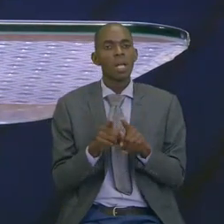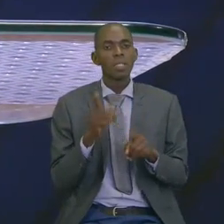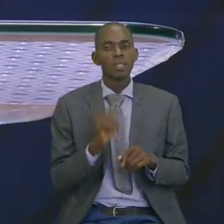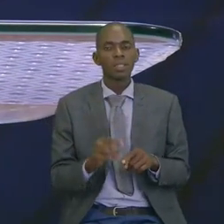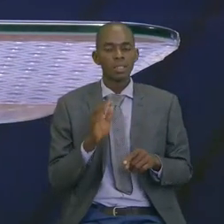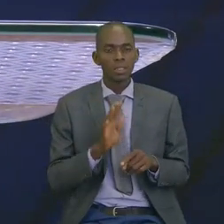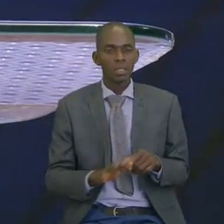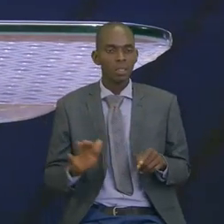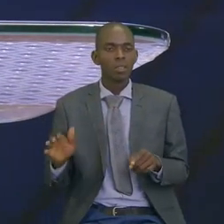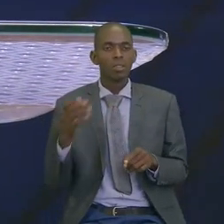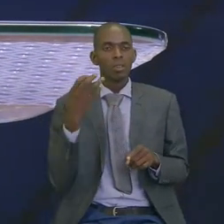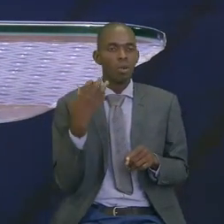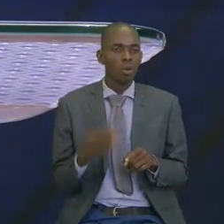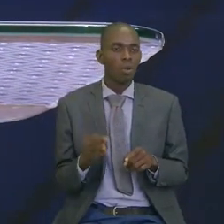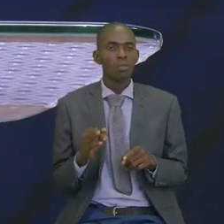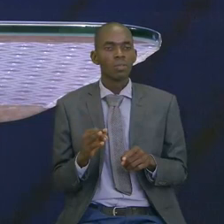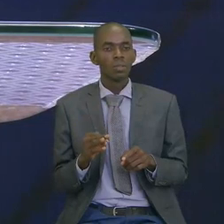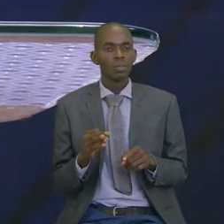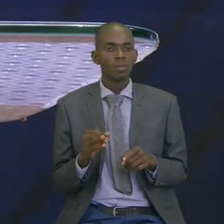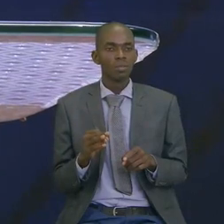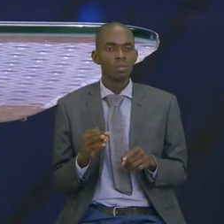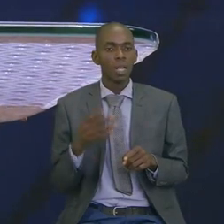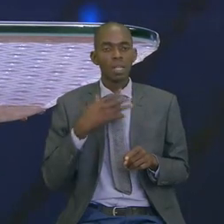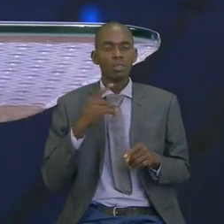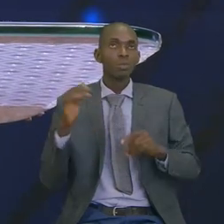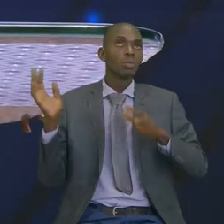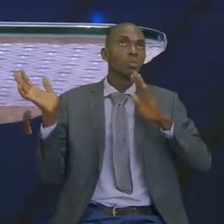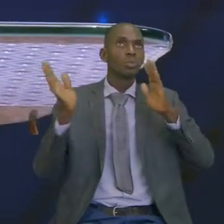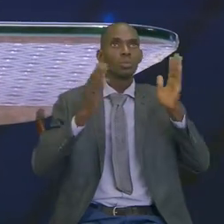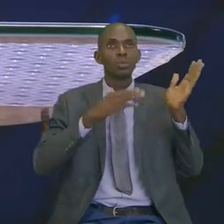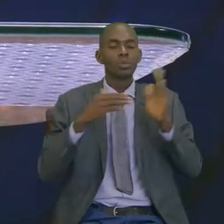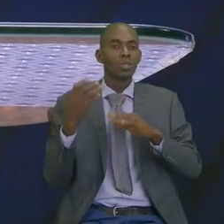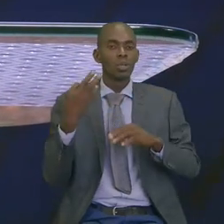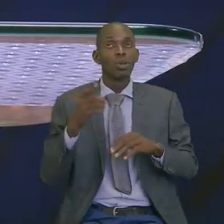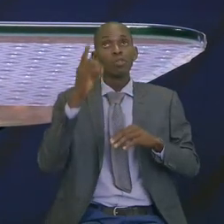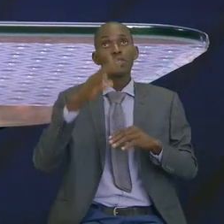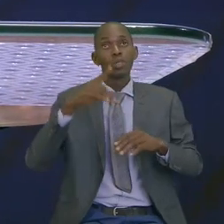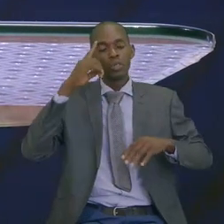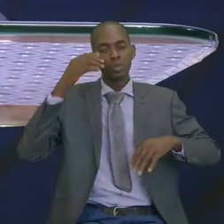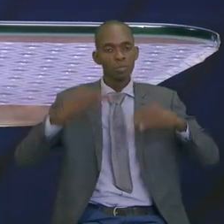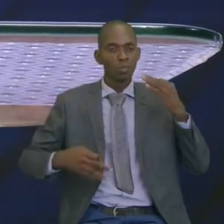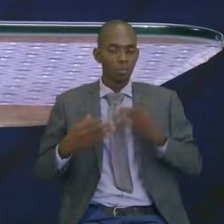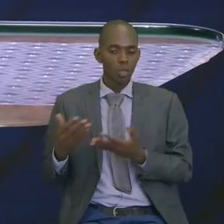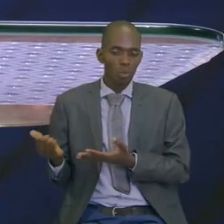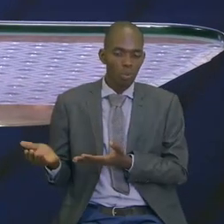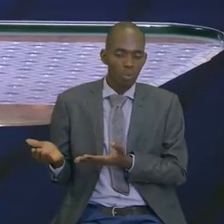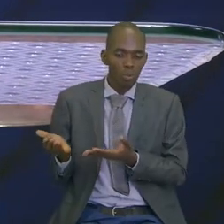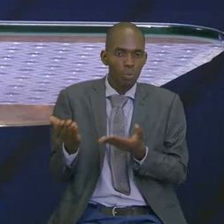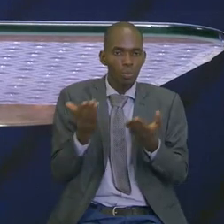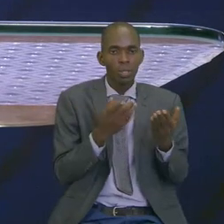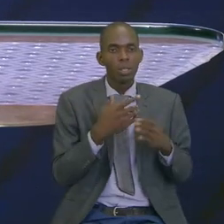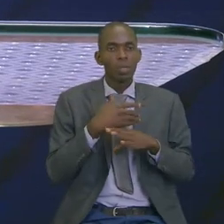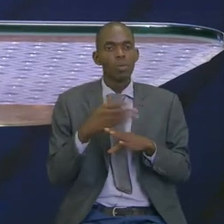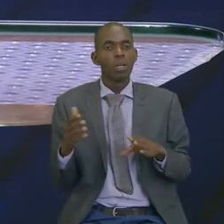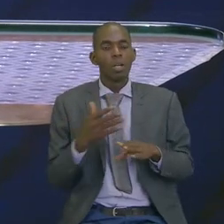summer, threshing floors, and the wind of God's judgment carried them away,